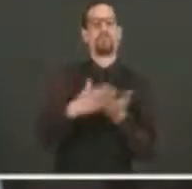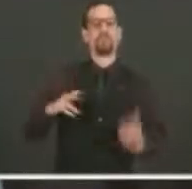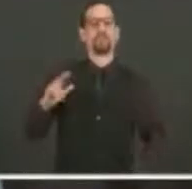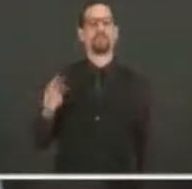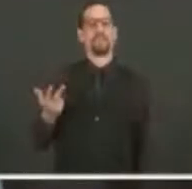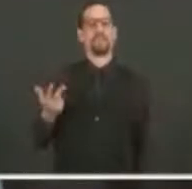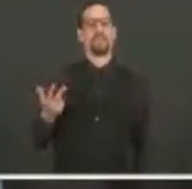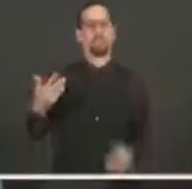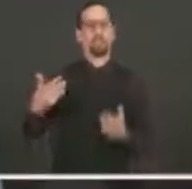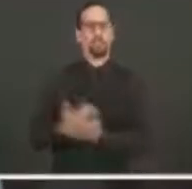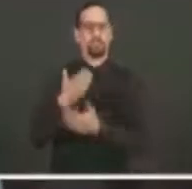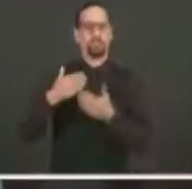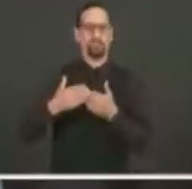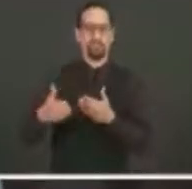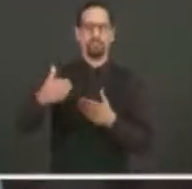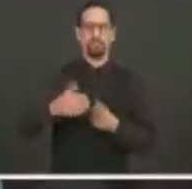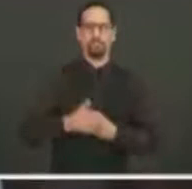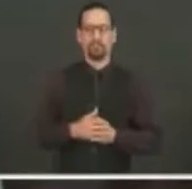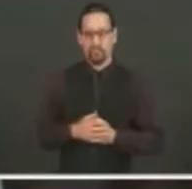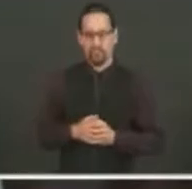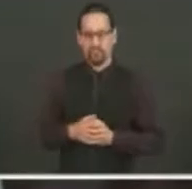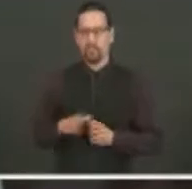3. with the One Rhode Island Fund,